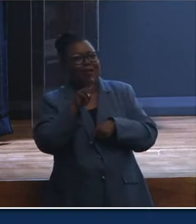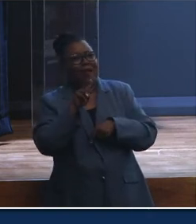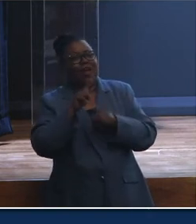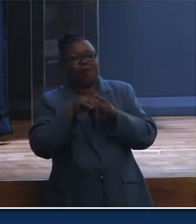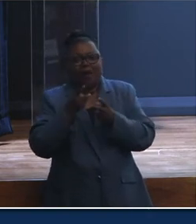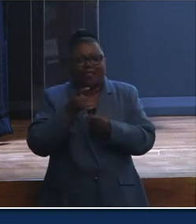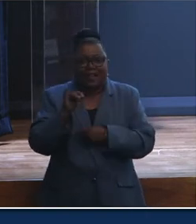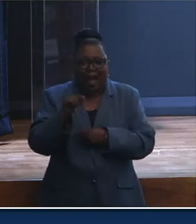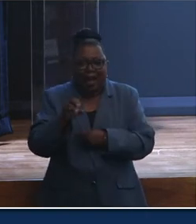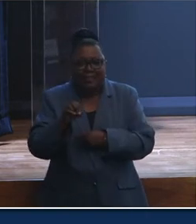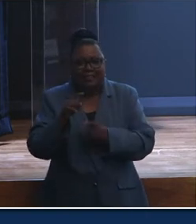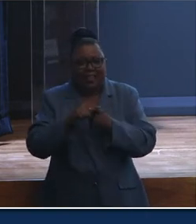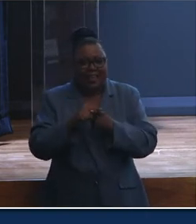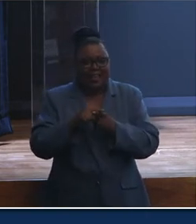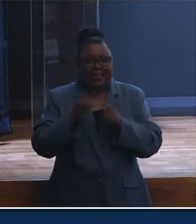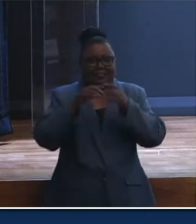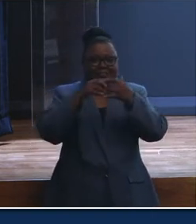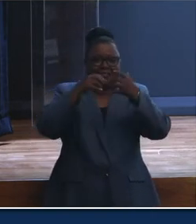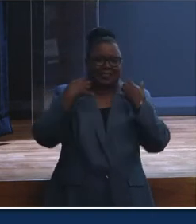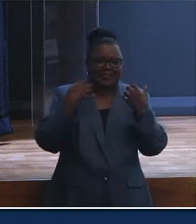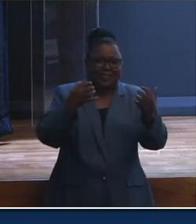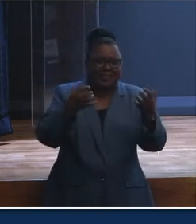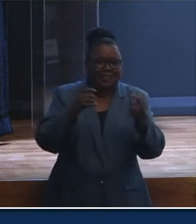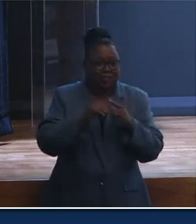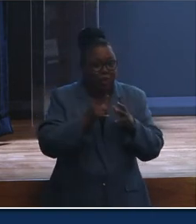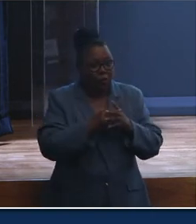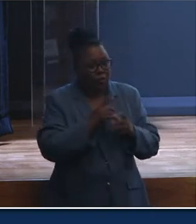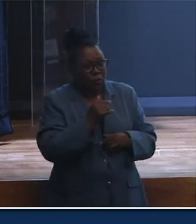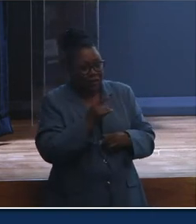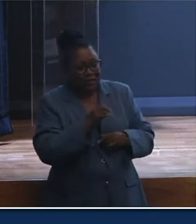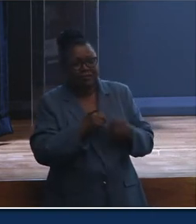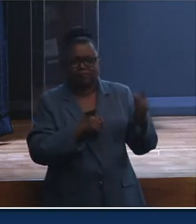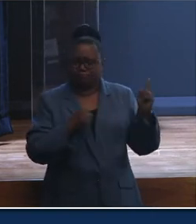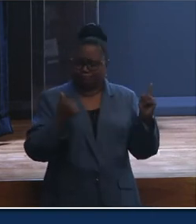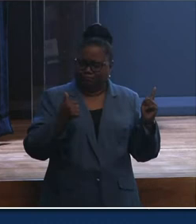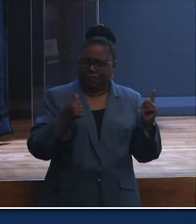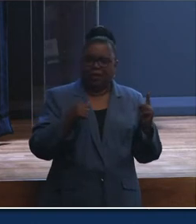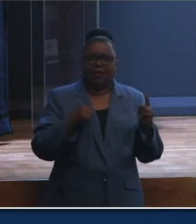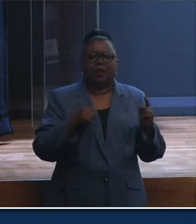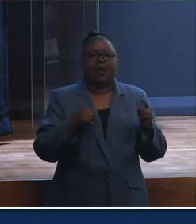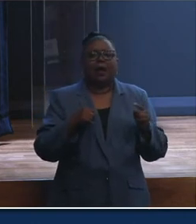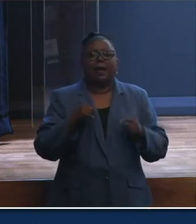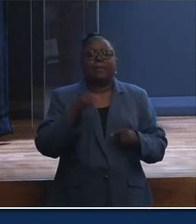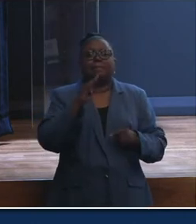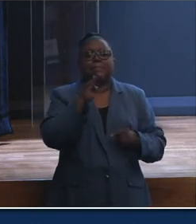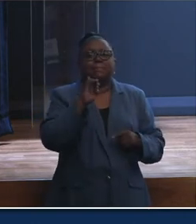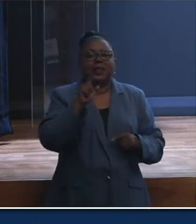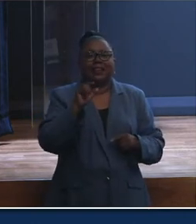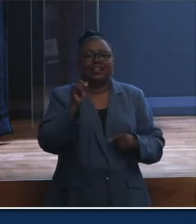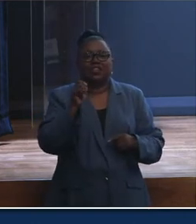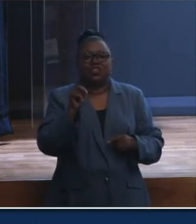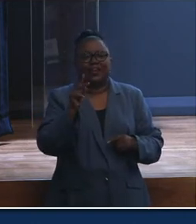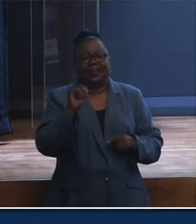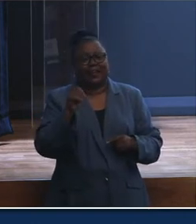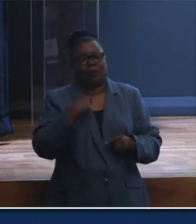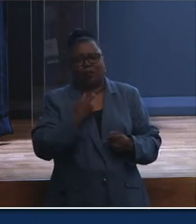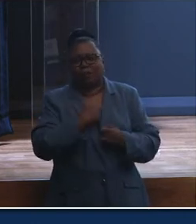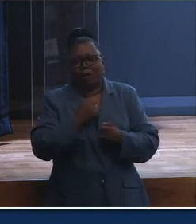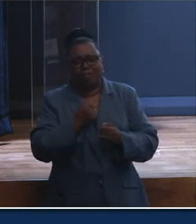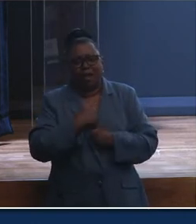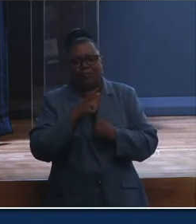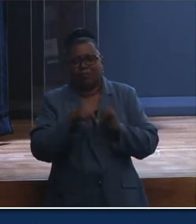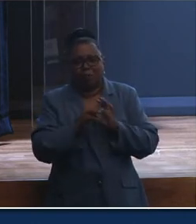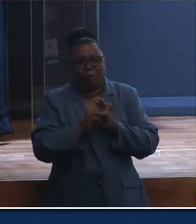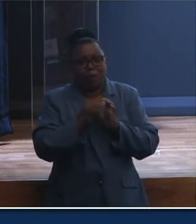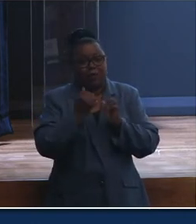on the ice in the stadiums. Why don't we start with you, Christine? Sure, sure. Well, Billie Jean King, who we all love, of course, yeah. and is a role